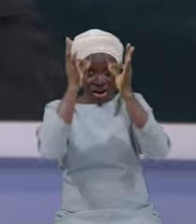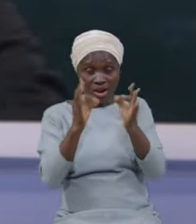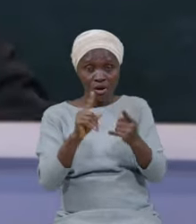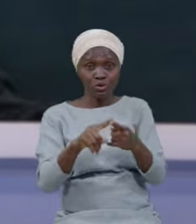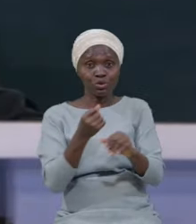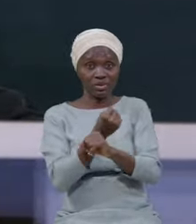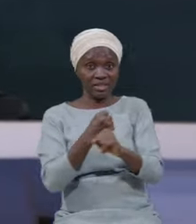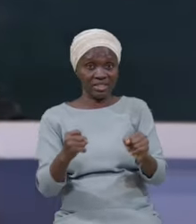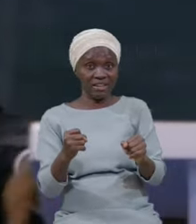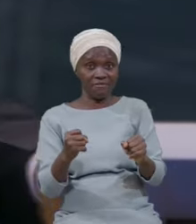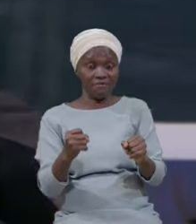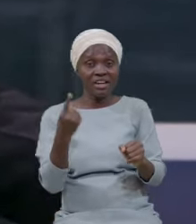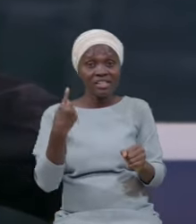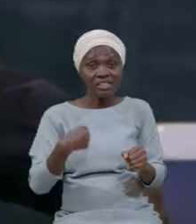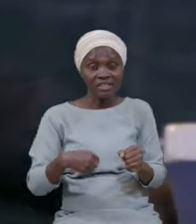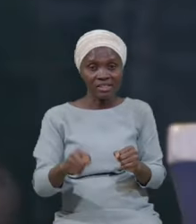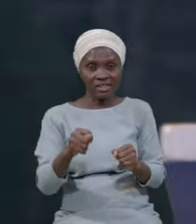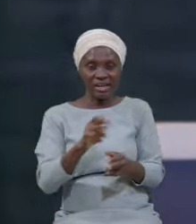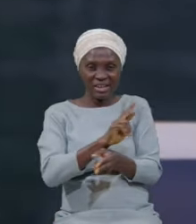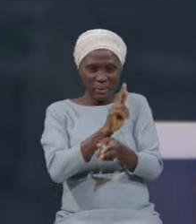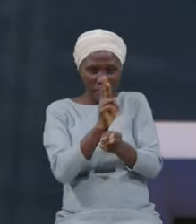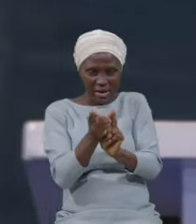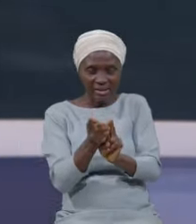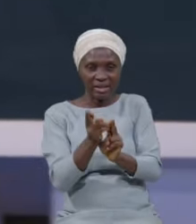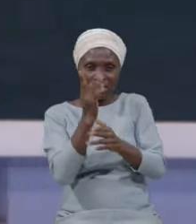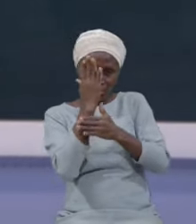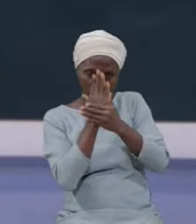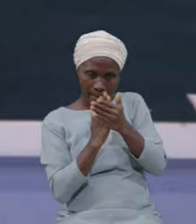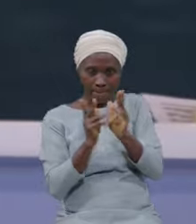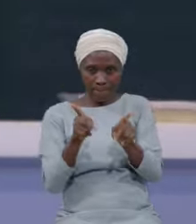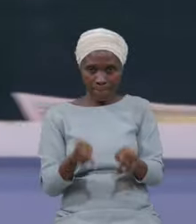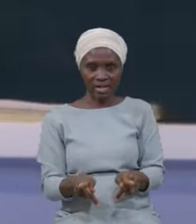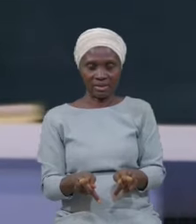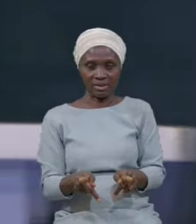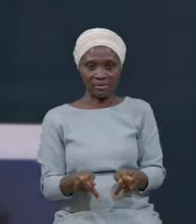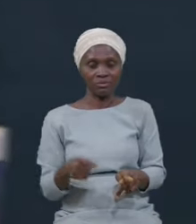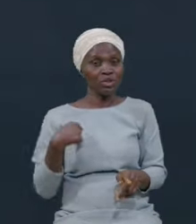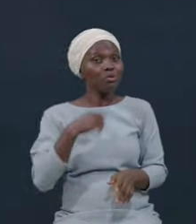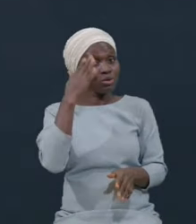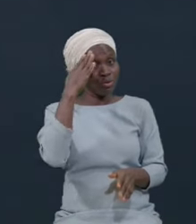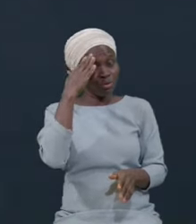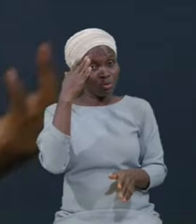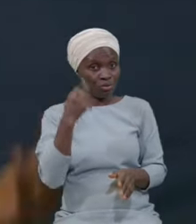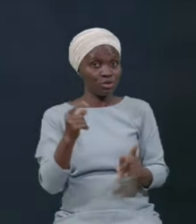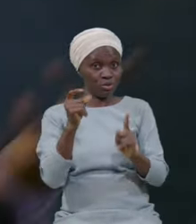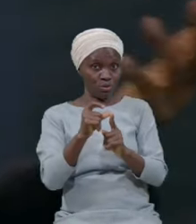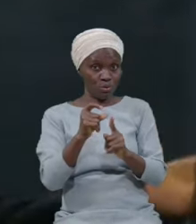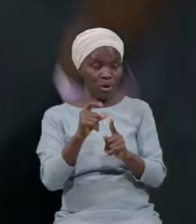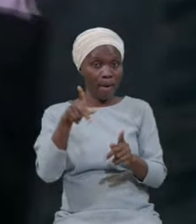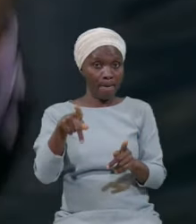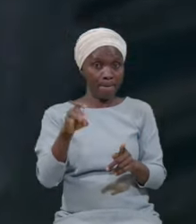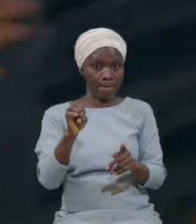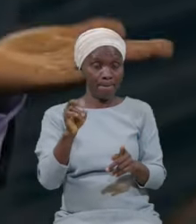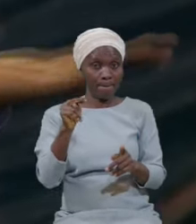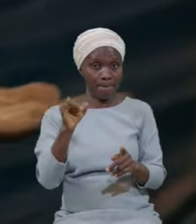the submissive penitent. We know the penitent, now that's the repentant. That's the person that's saying,